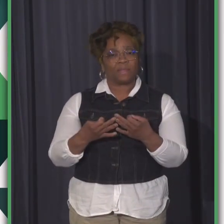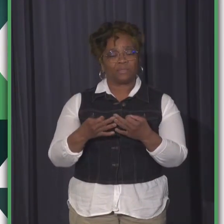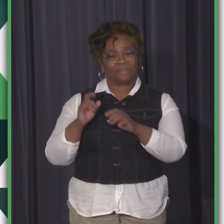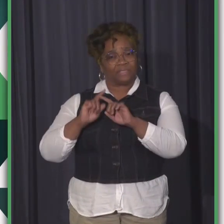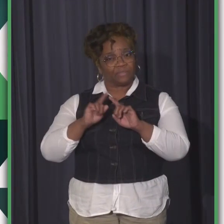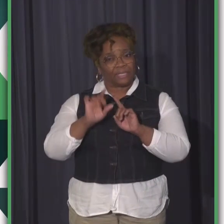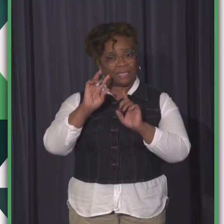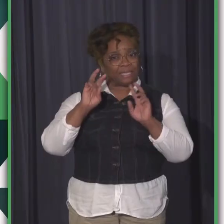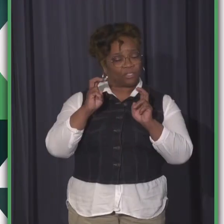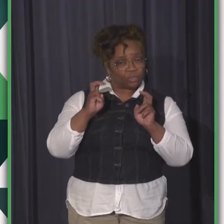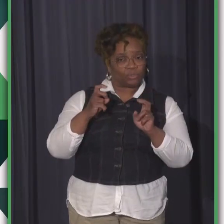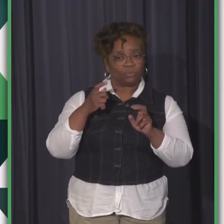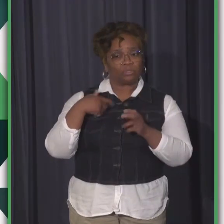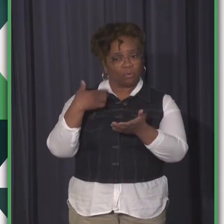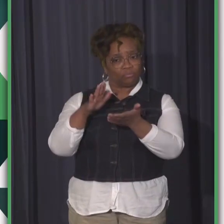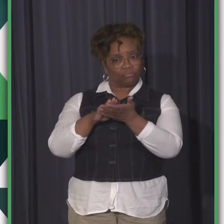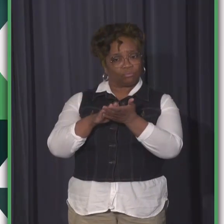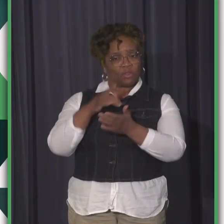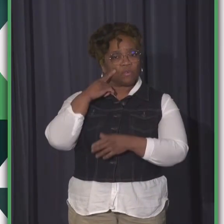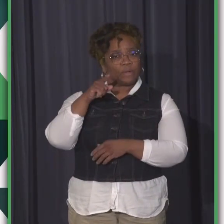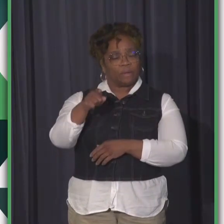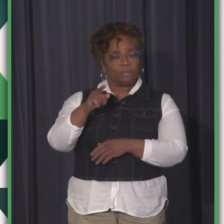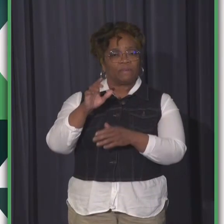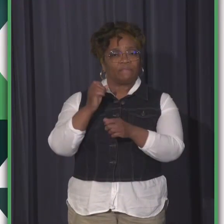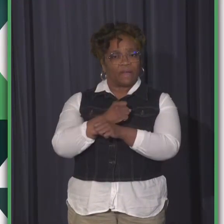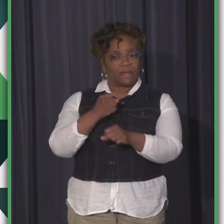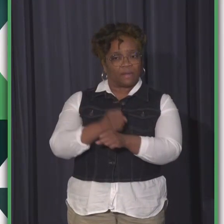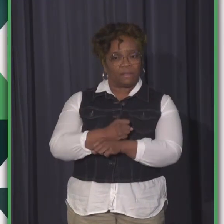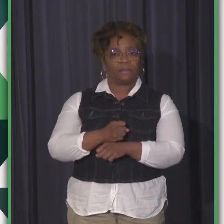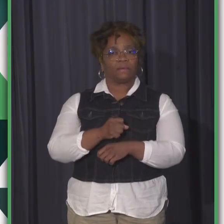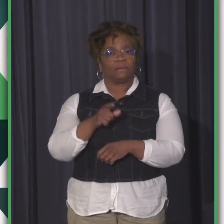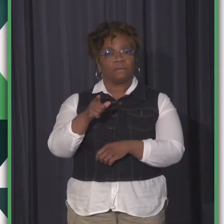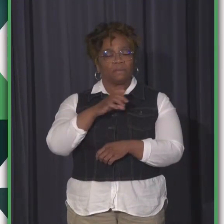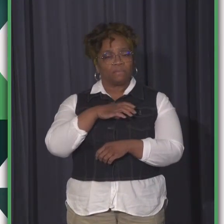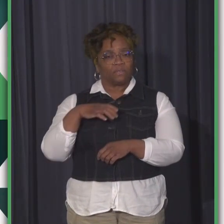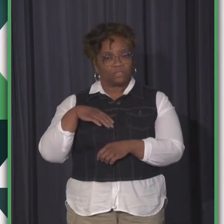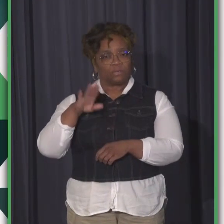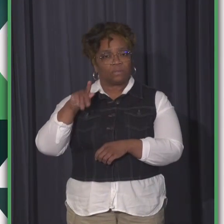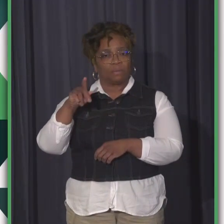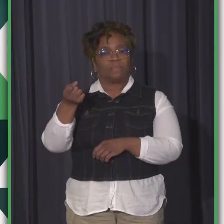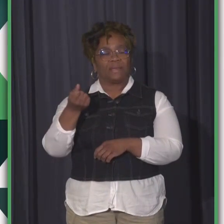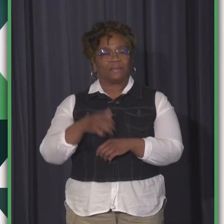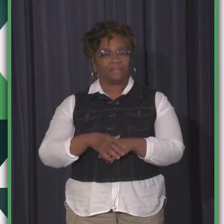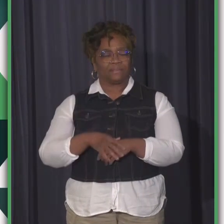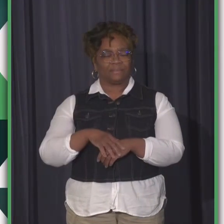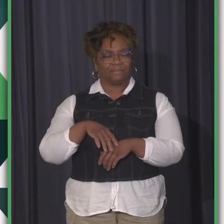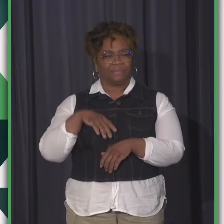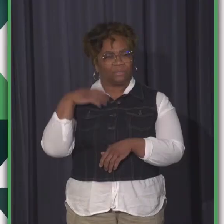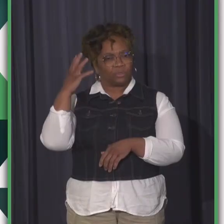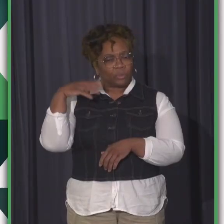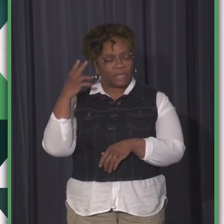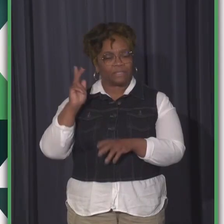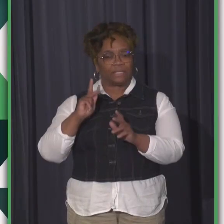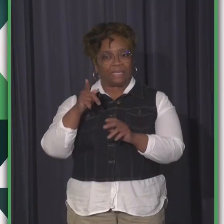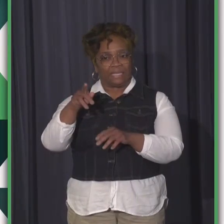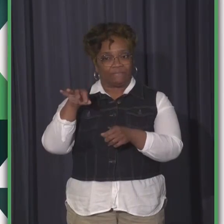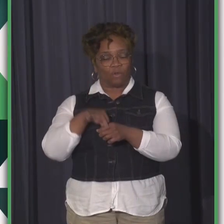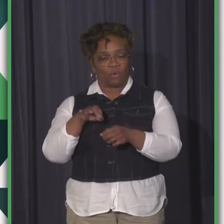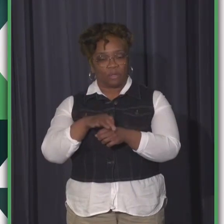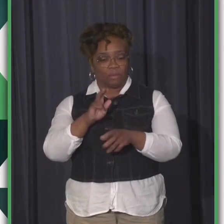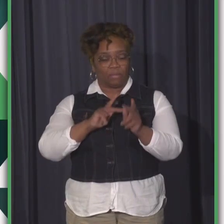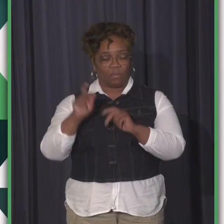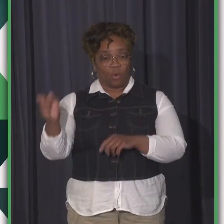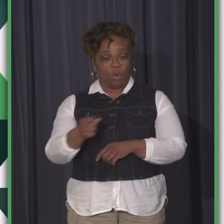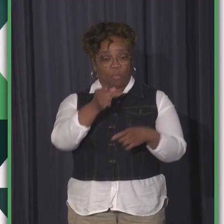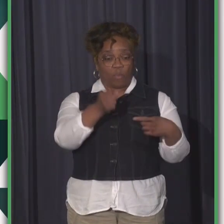issues, and I commend that man for fighting, and I commend that commissioner for trying. And it's crazy how he's elected, and there are people who are appointees and have all this power